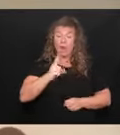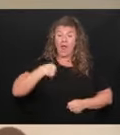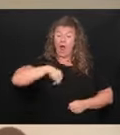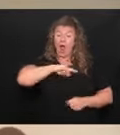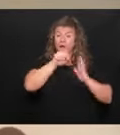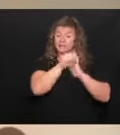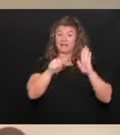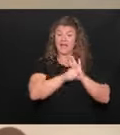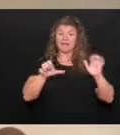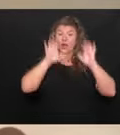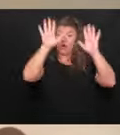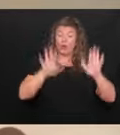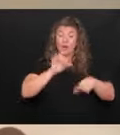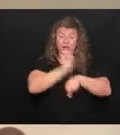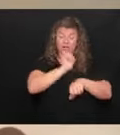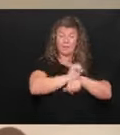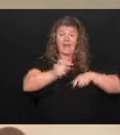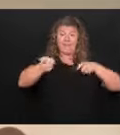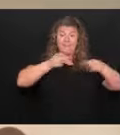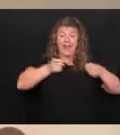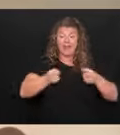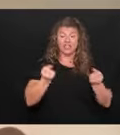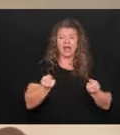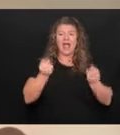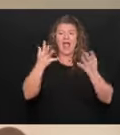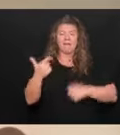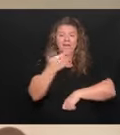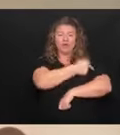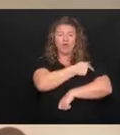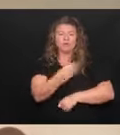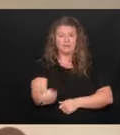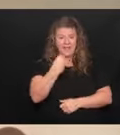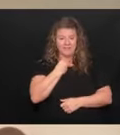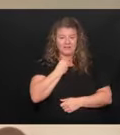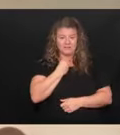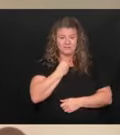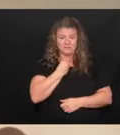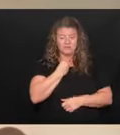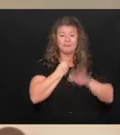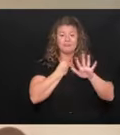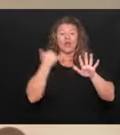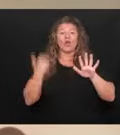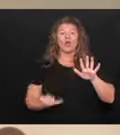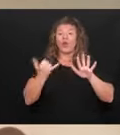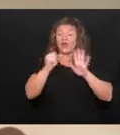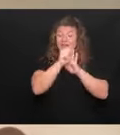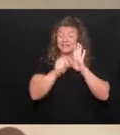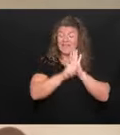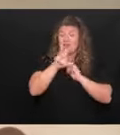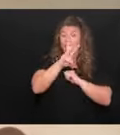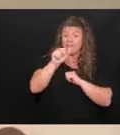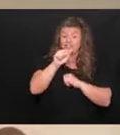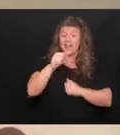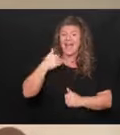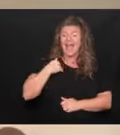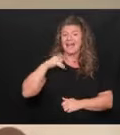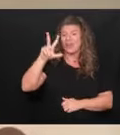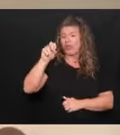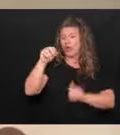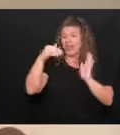Virginia at managing the doses that are allocated directly to us. Currently, the state of West Virginia has